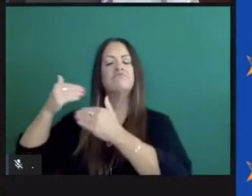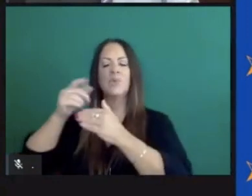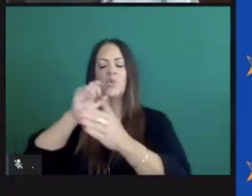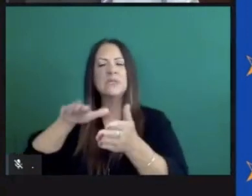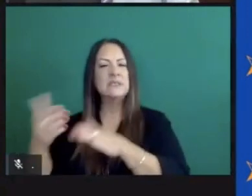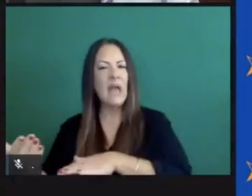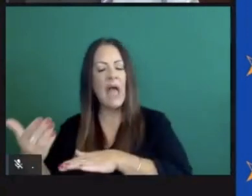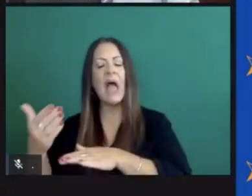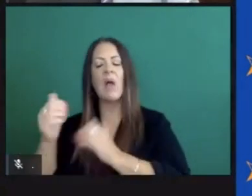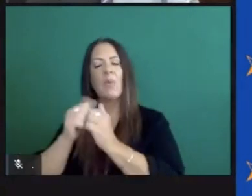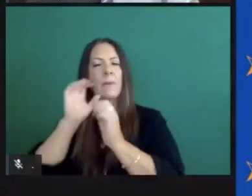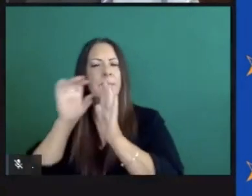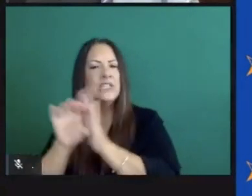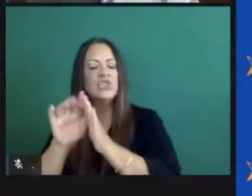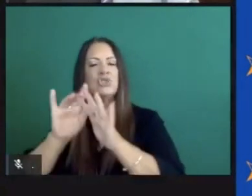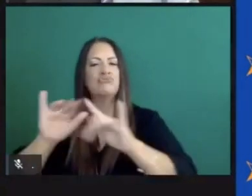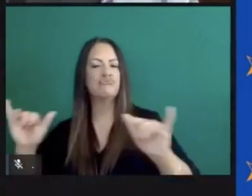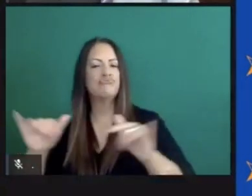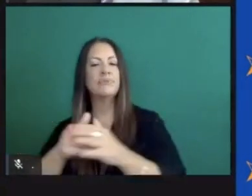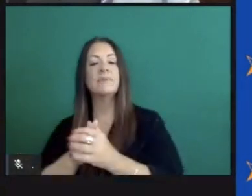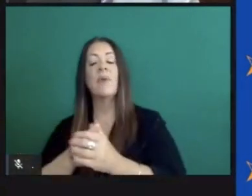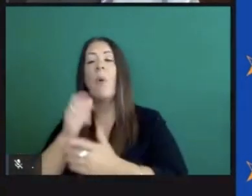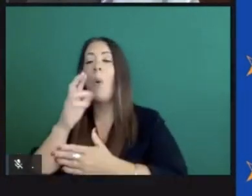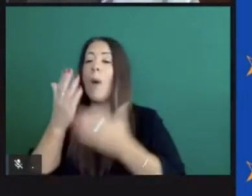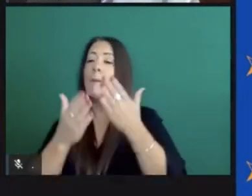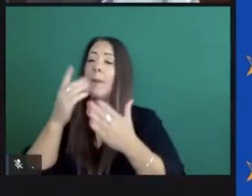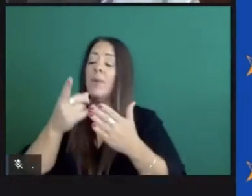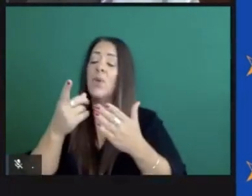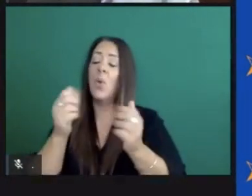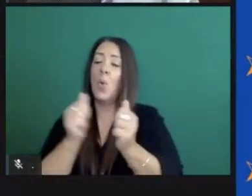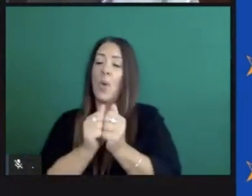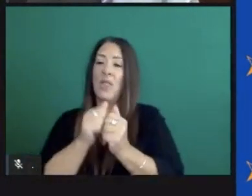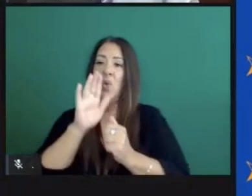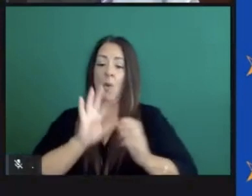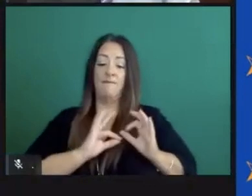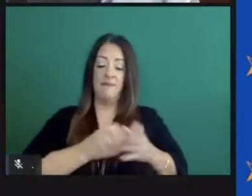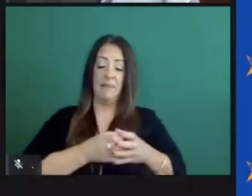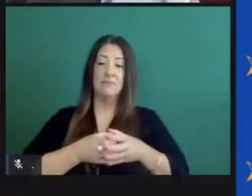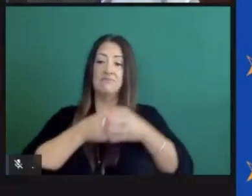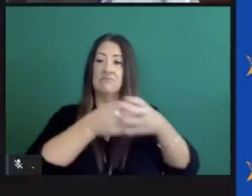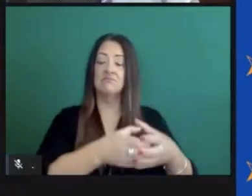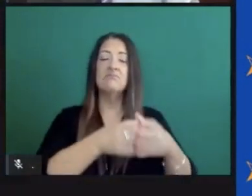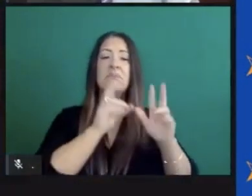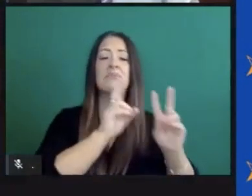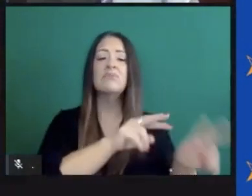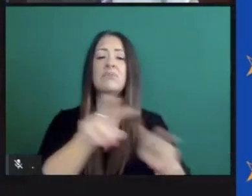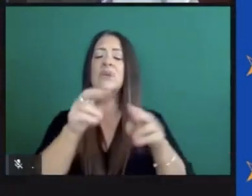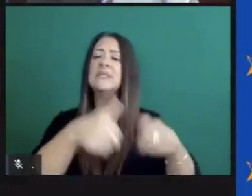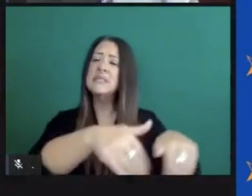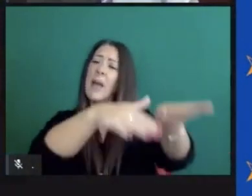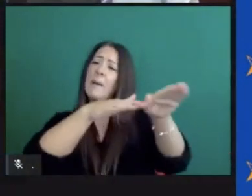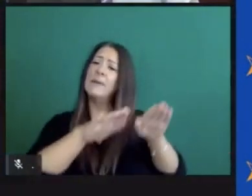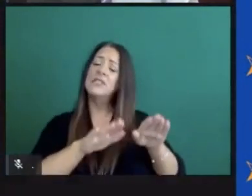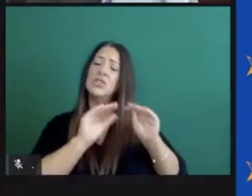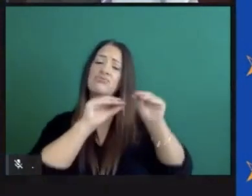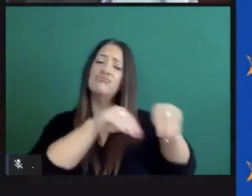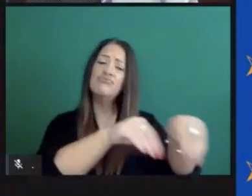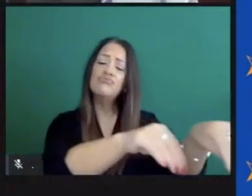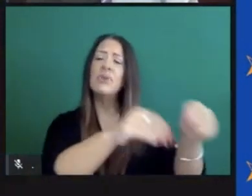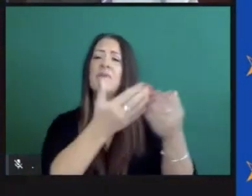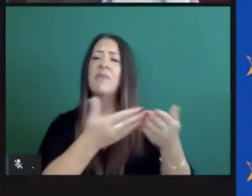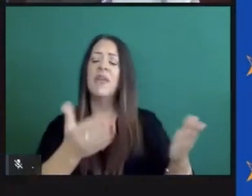recommend that if you are visiting a cemetery, only visit with those you live with. wearing your mask, practicing good